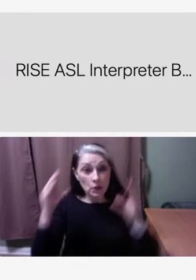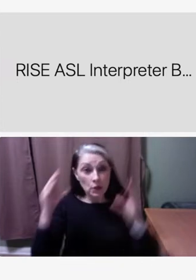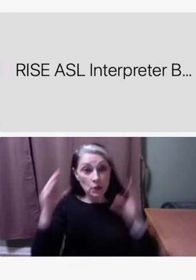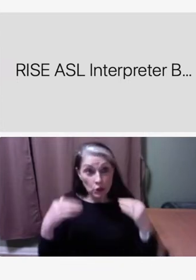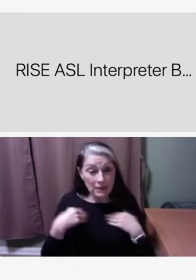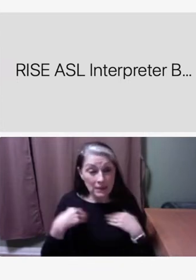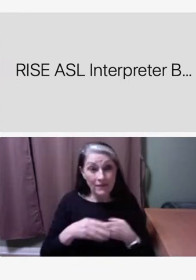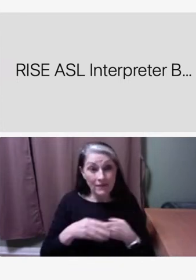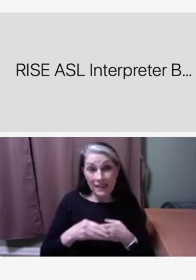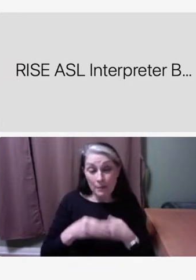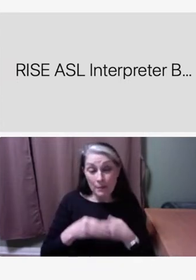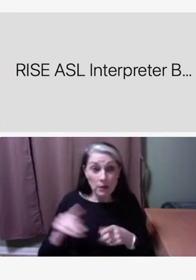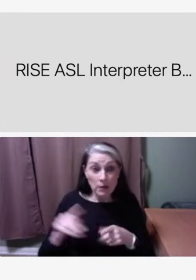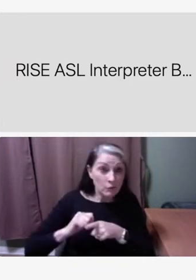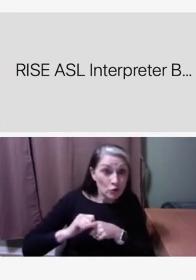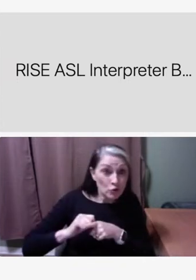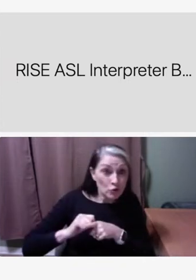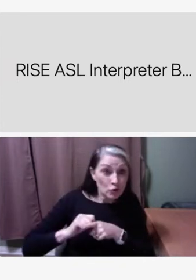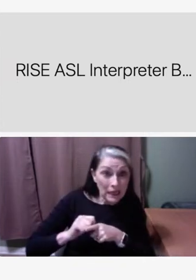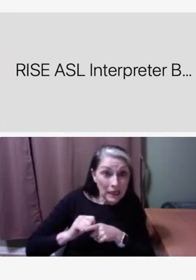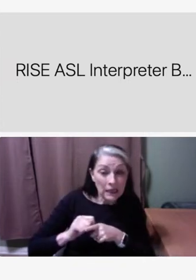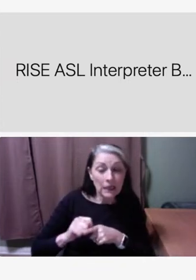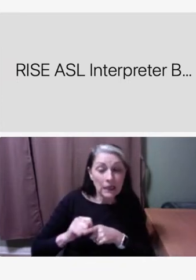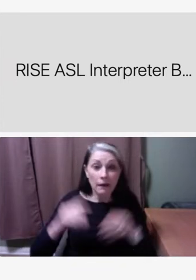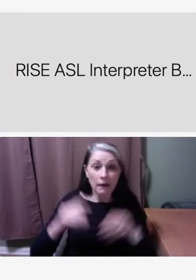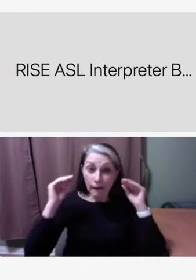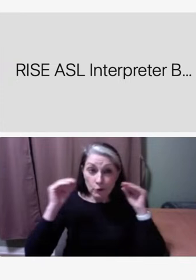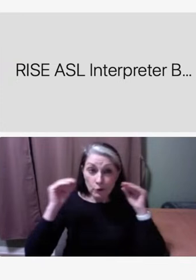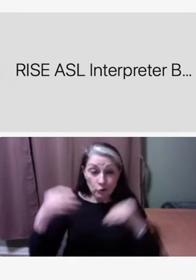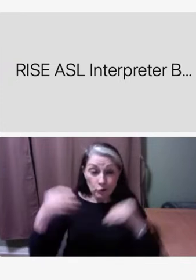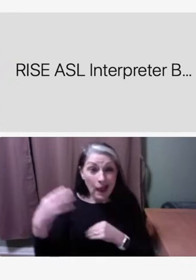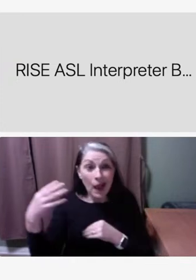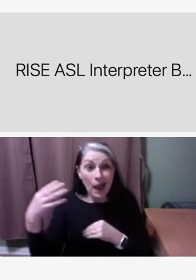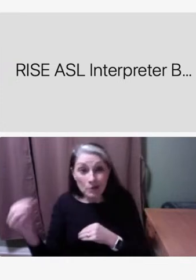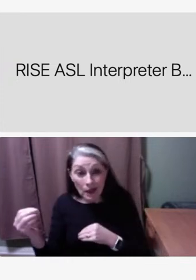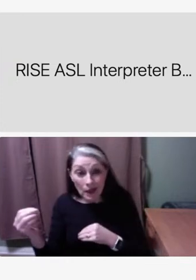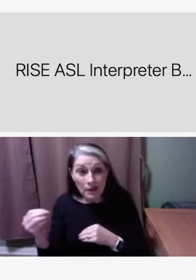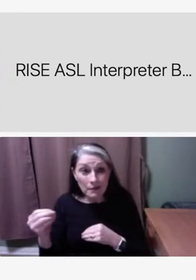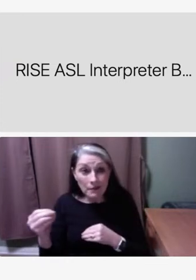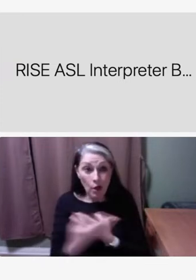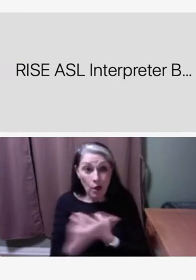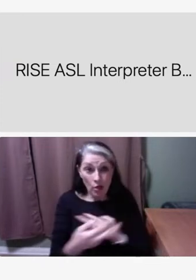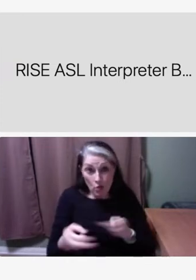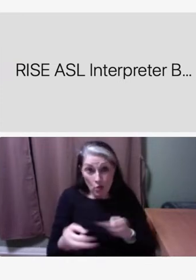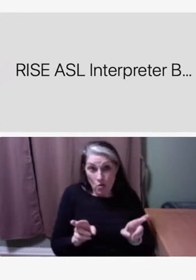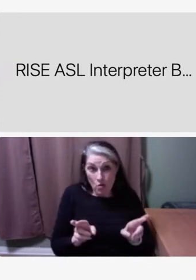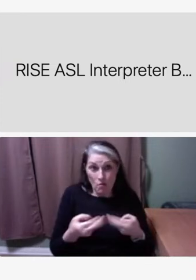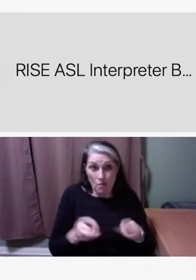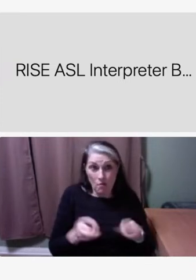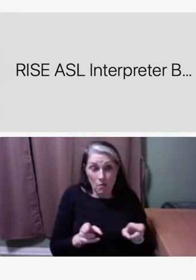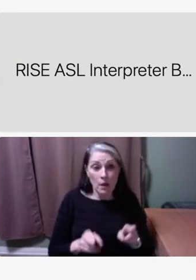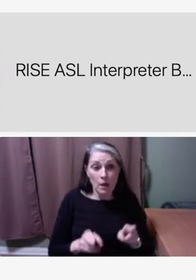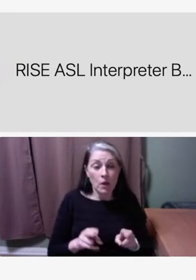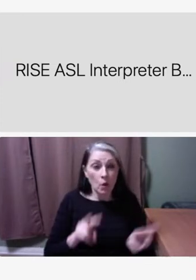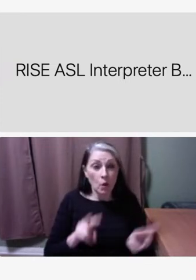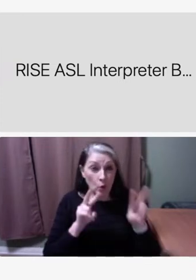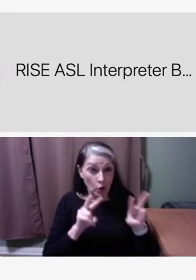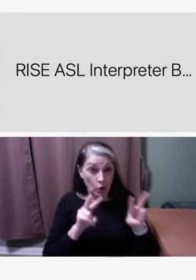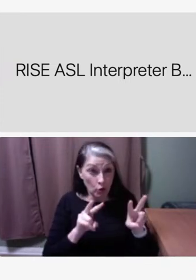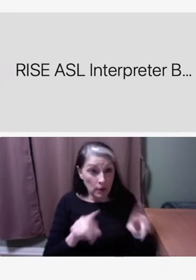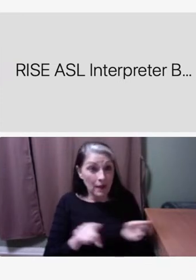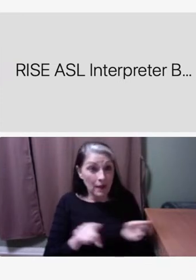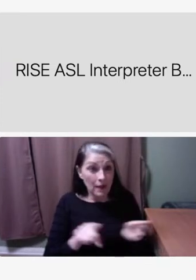and instruction outside the four walls. So we're looking to do that as well. Phone support, once